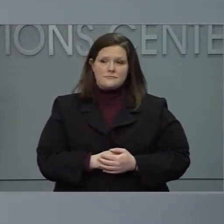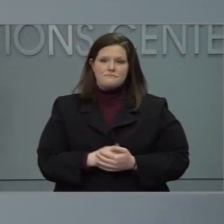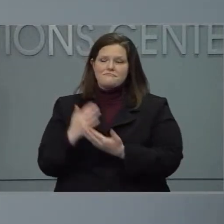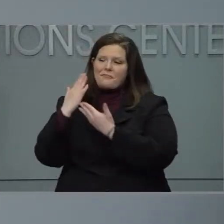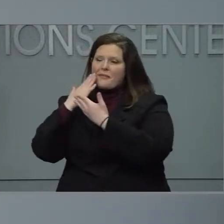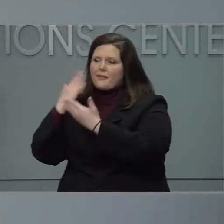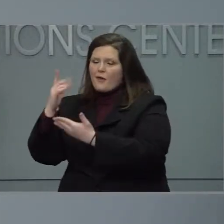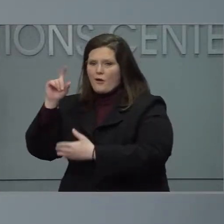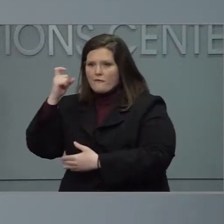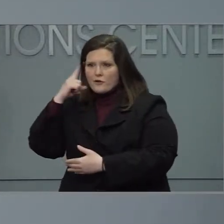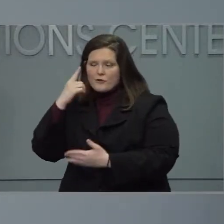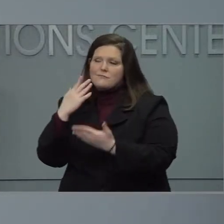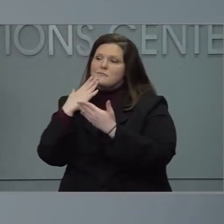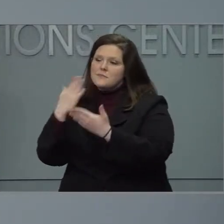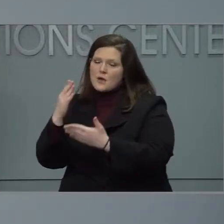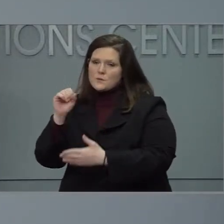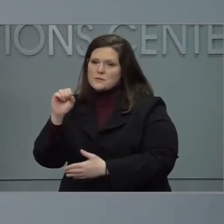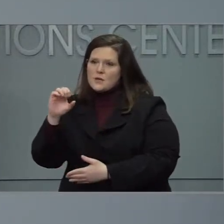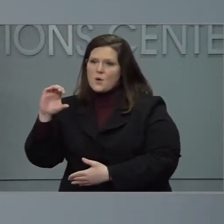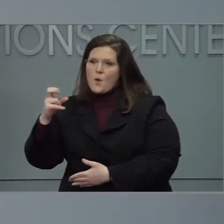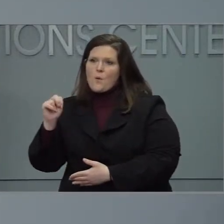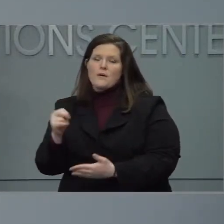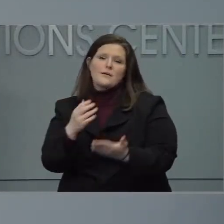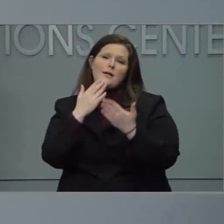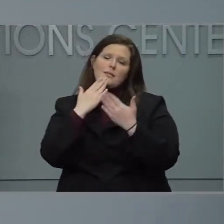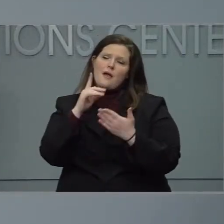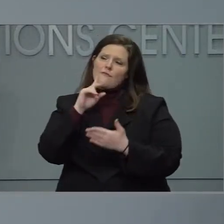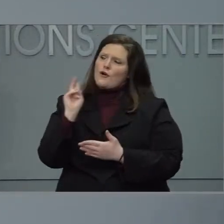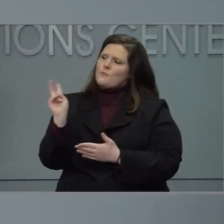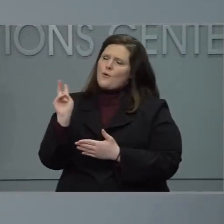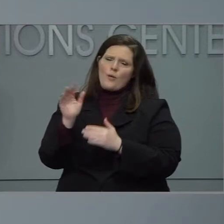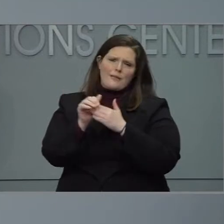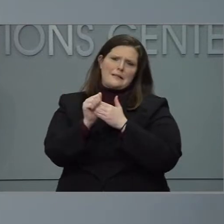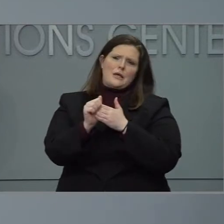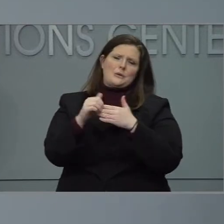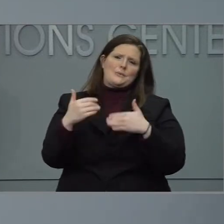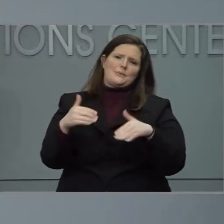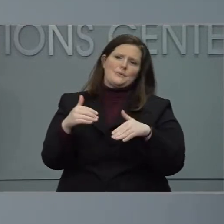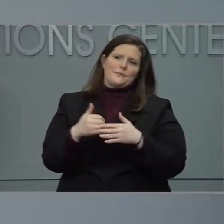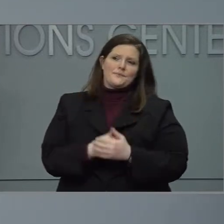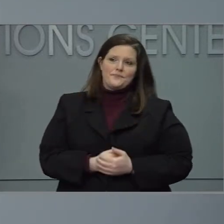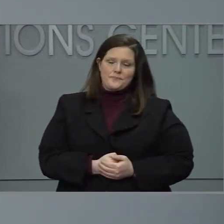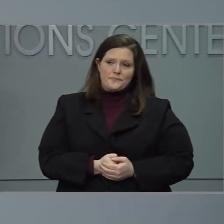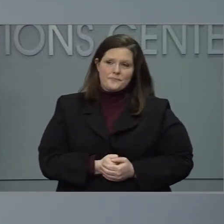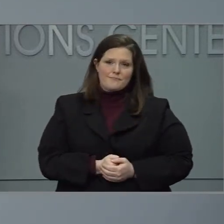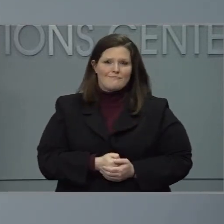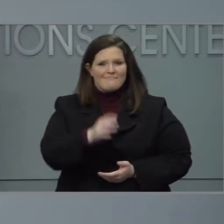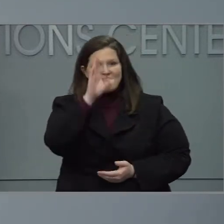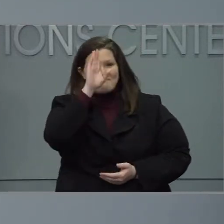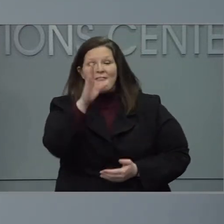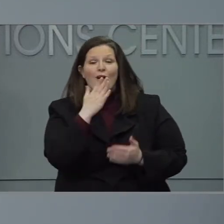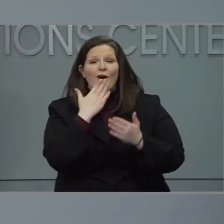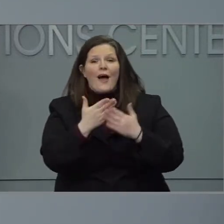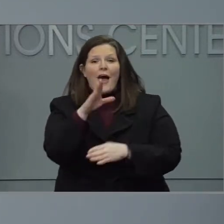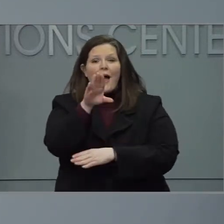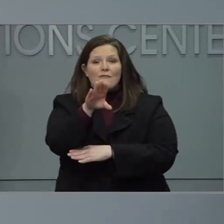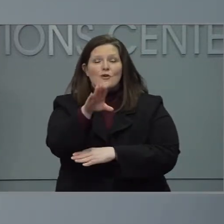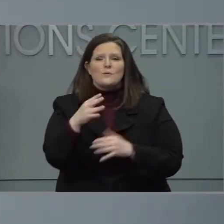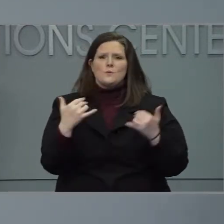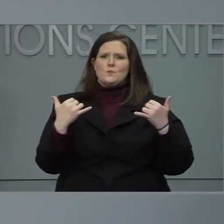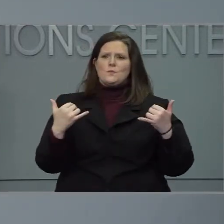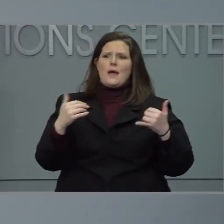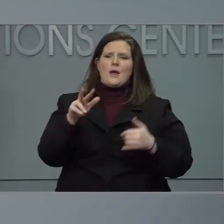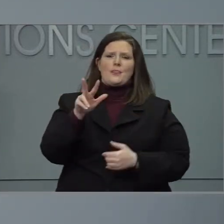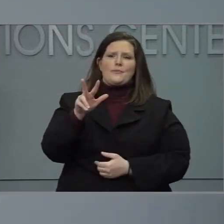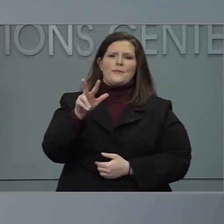Thank you, Governor and Secretary Cohen, and thank you for your continued outstanding leadership. Good afternoon, everyone. Today is day